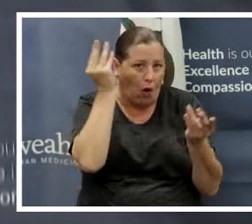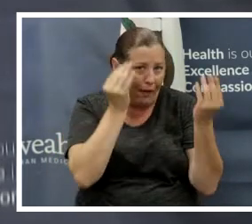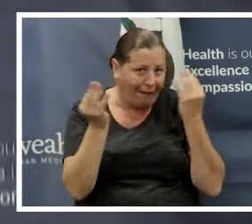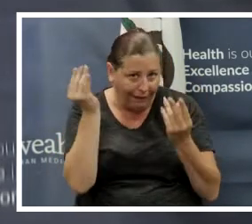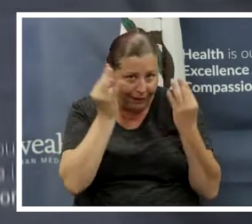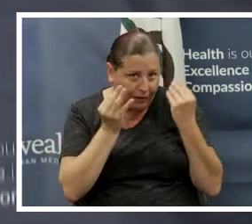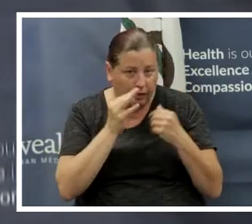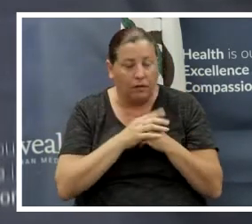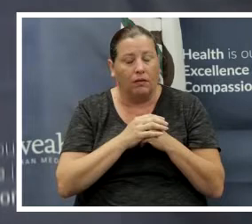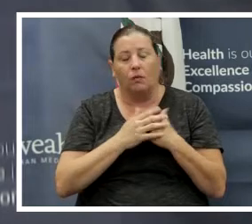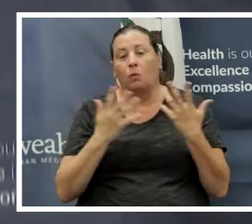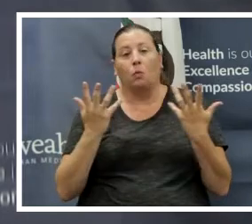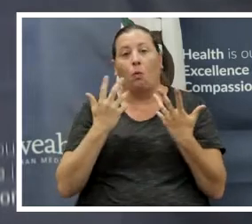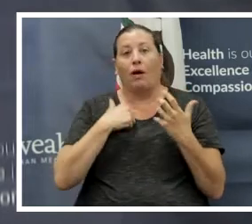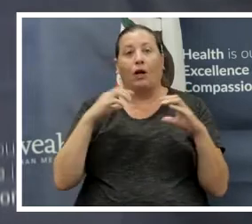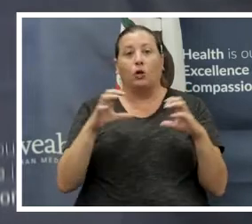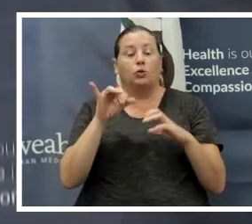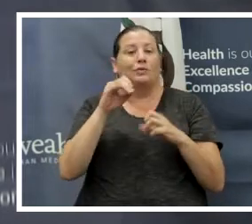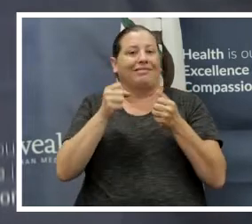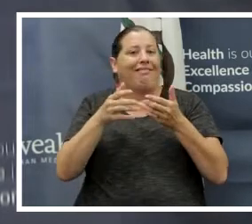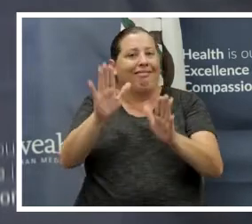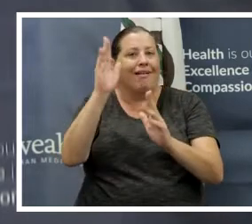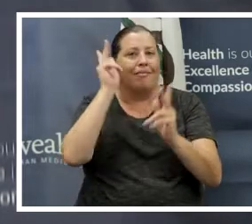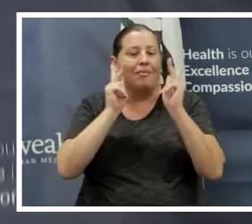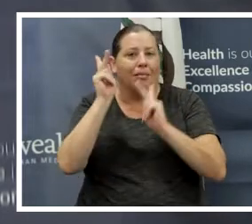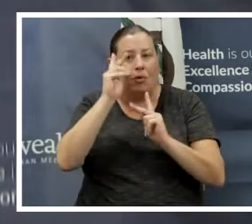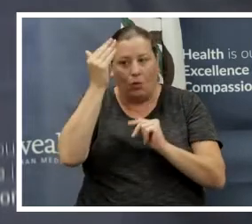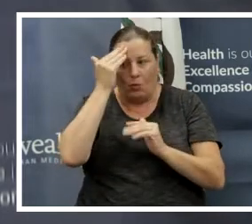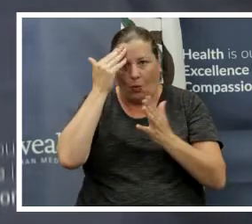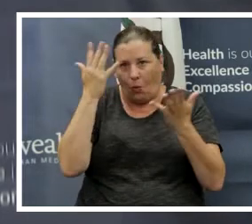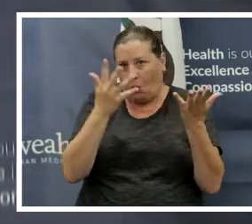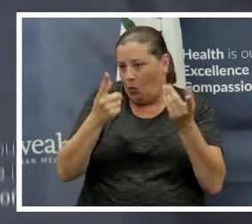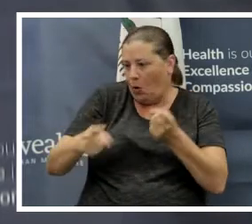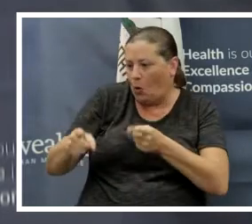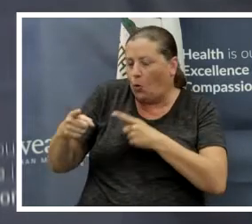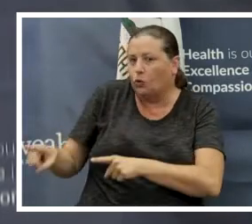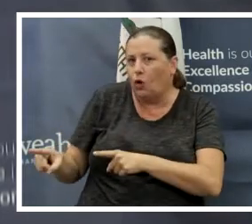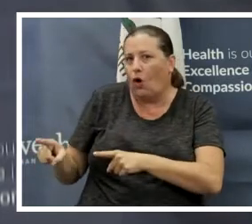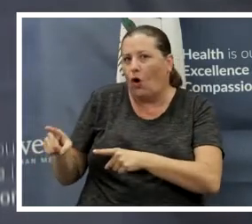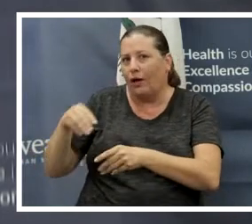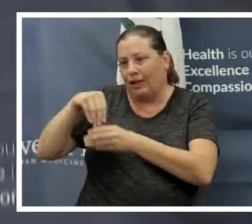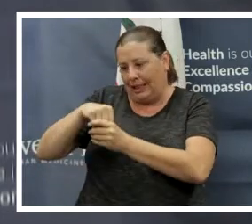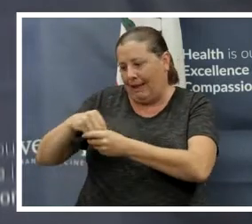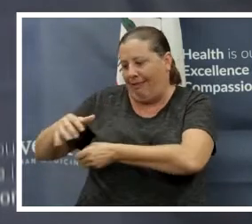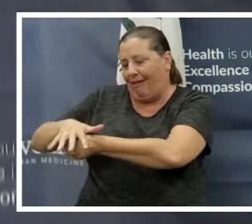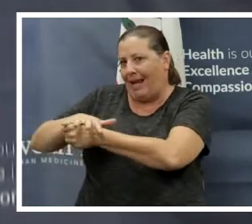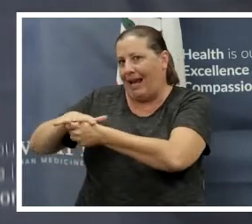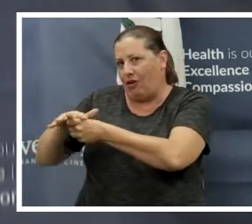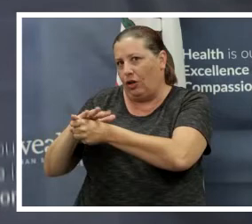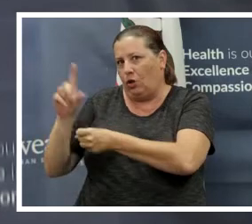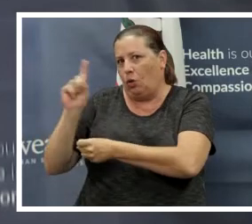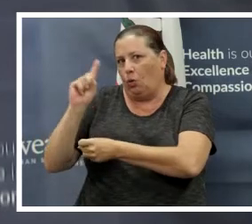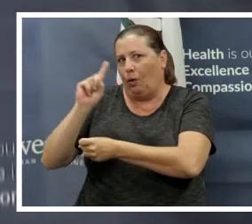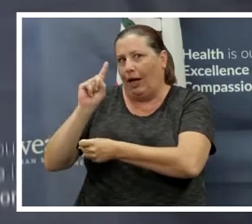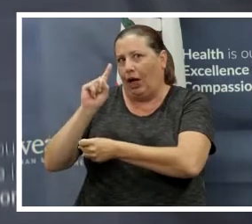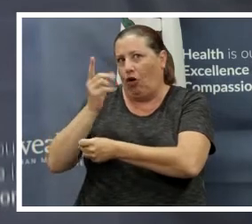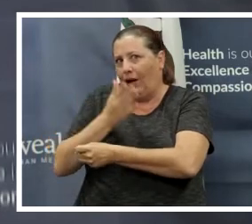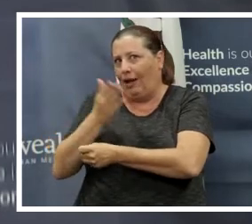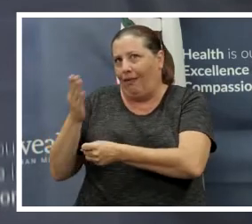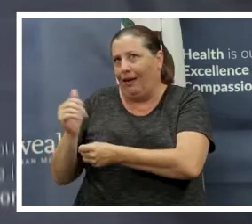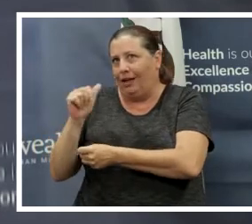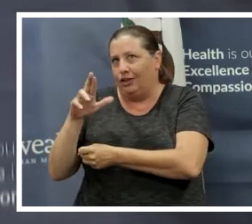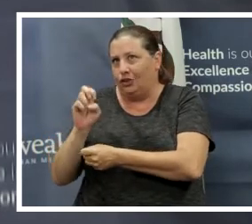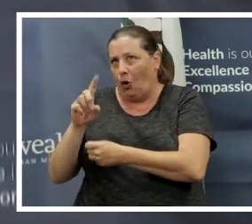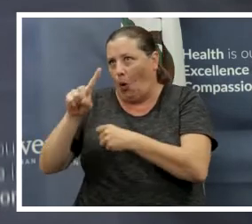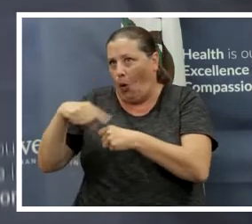is let people know what goes on down in the area where things are only visible with a microscope,